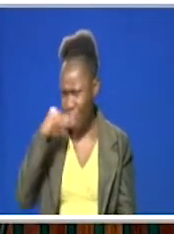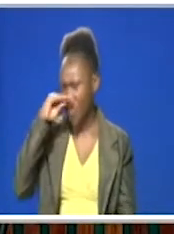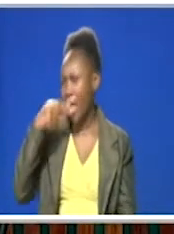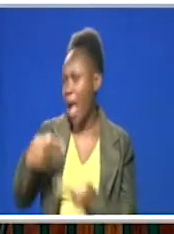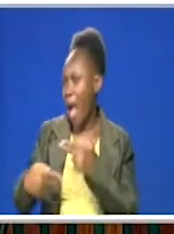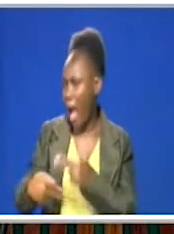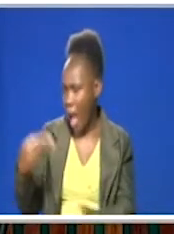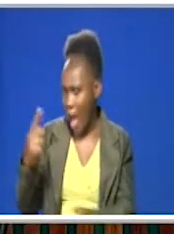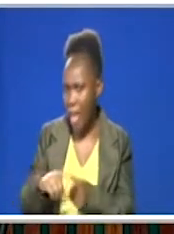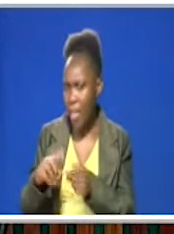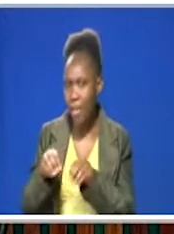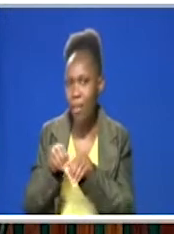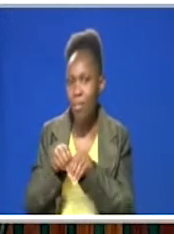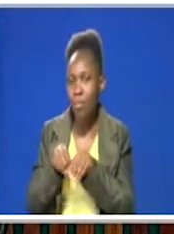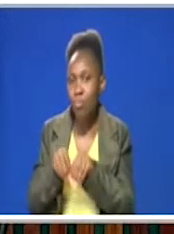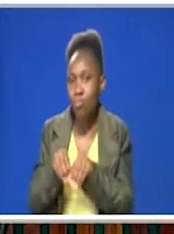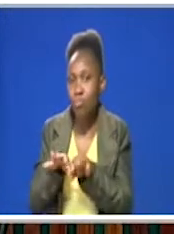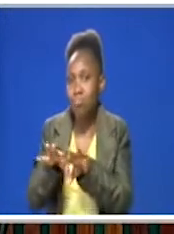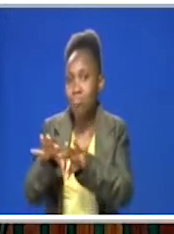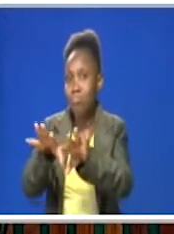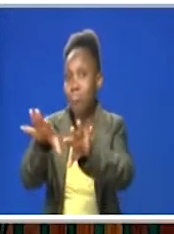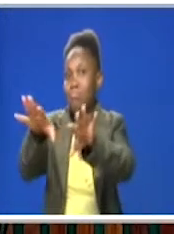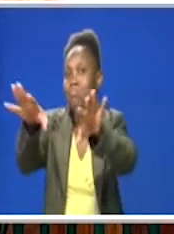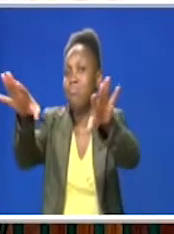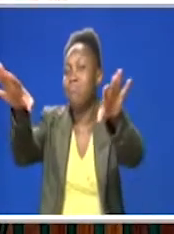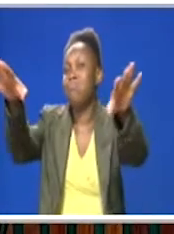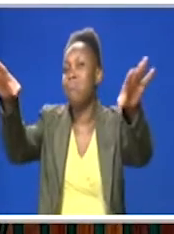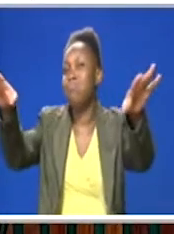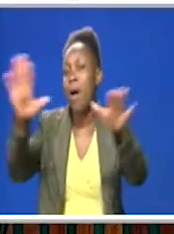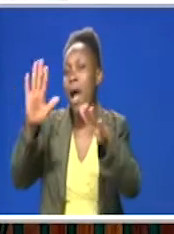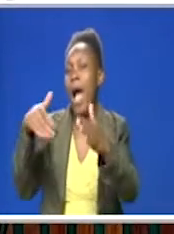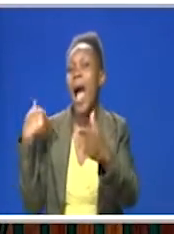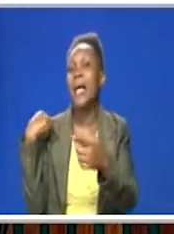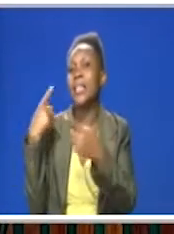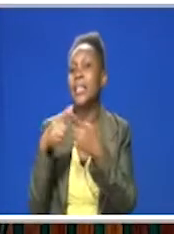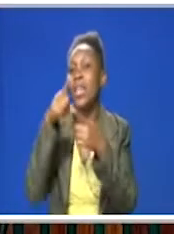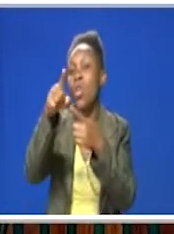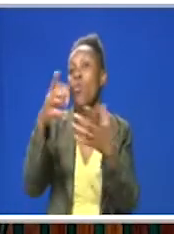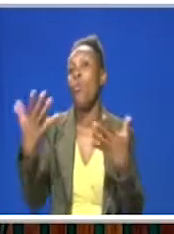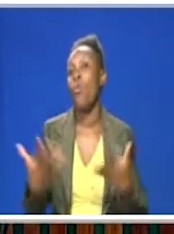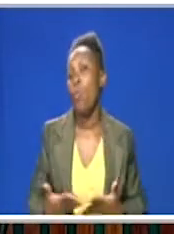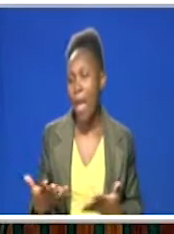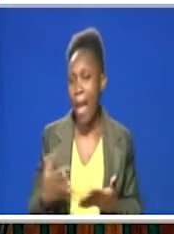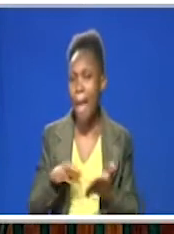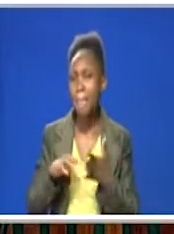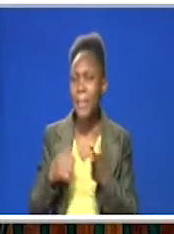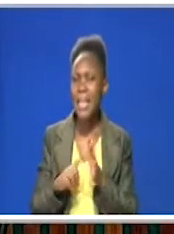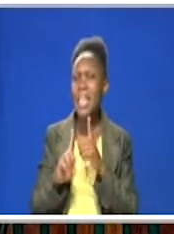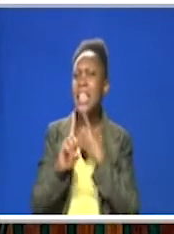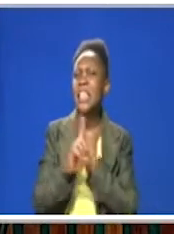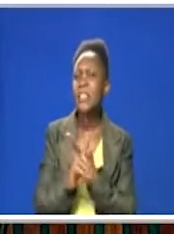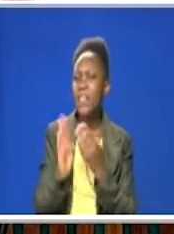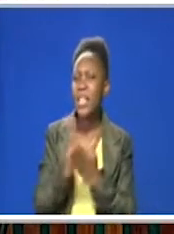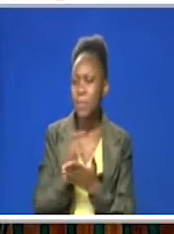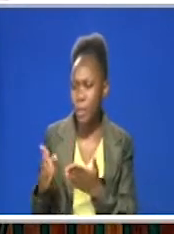move until they get to where you are. So that difference between the region where